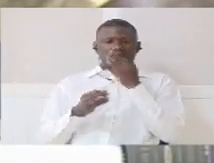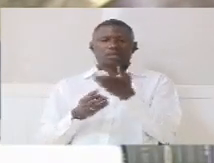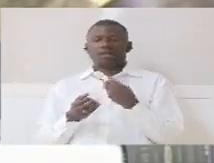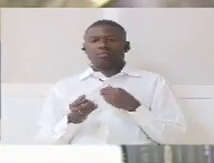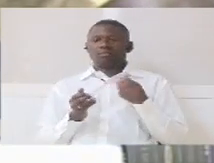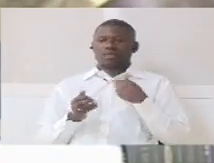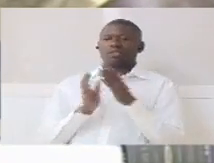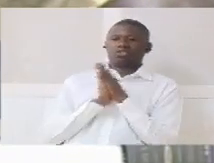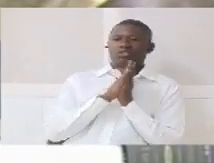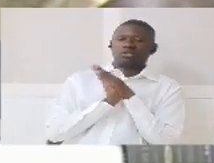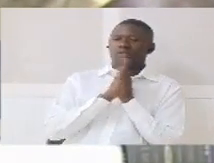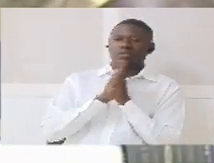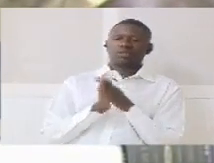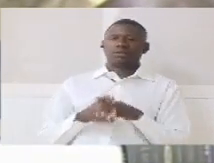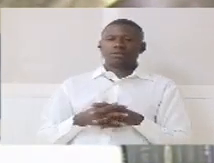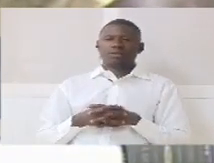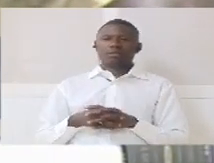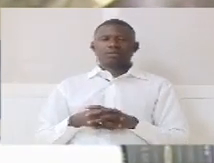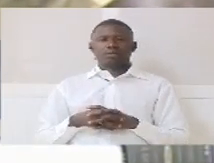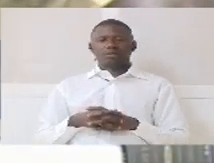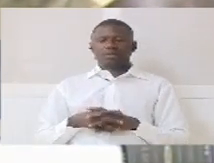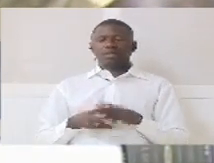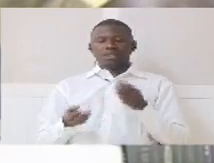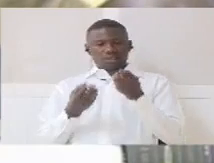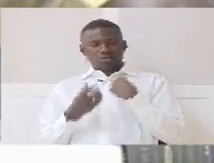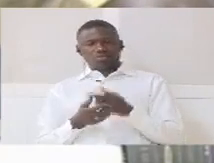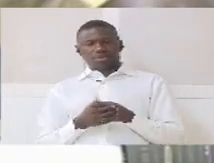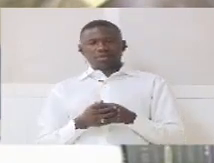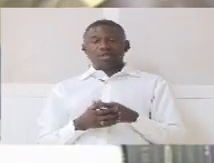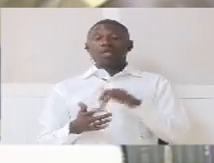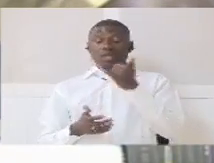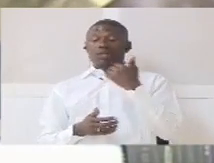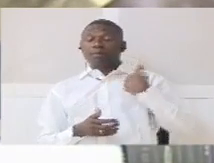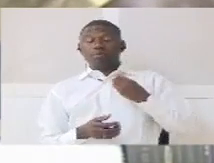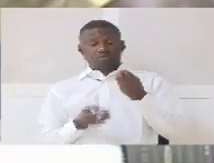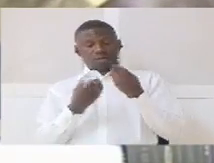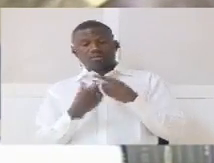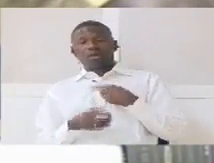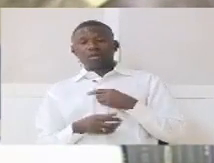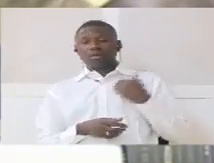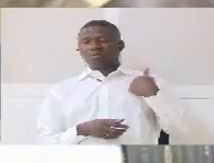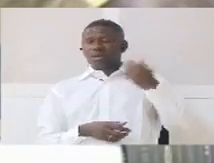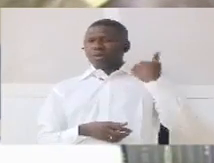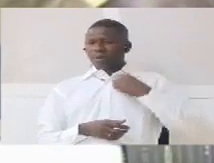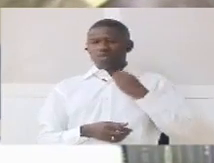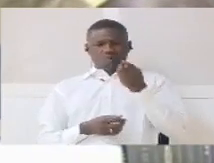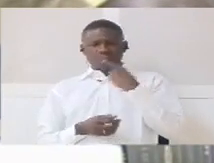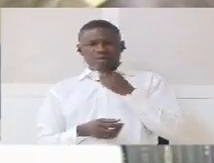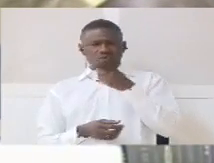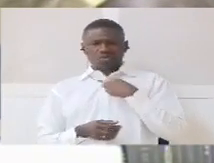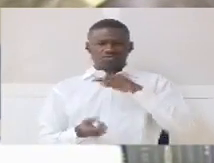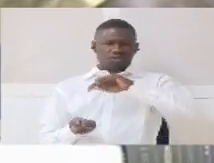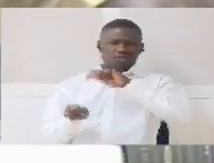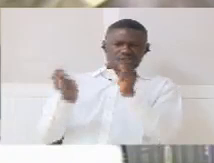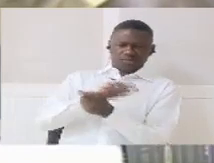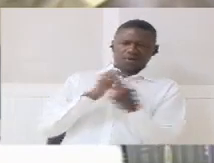because he said to me, yes, this is what people say, that you want I don't have that time. You want to replace me, that is why